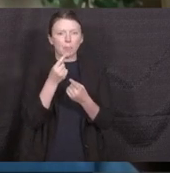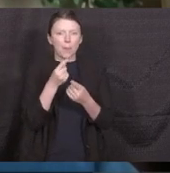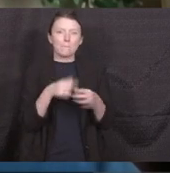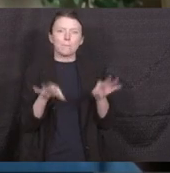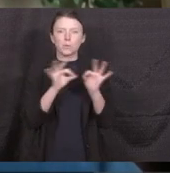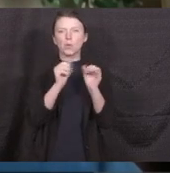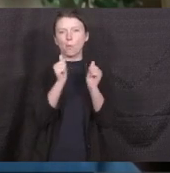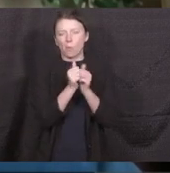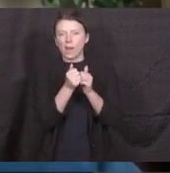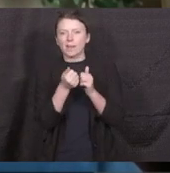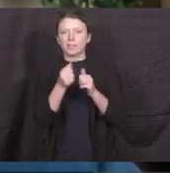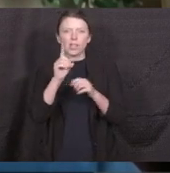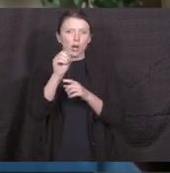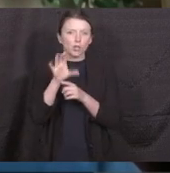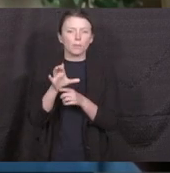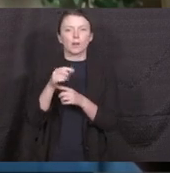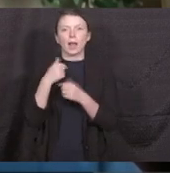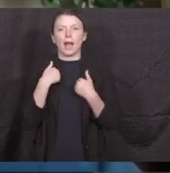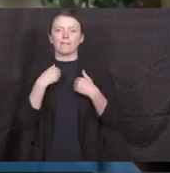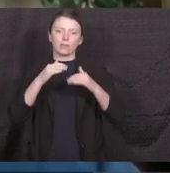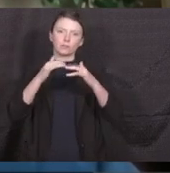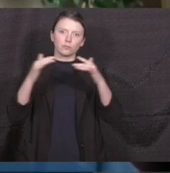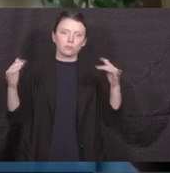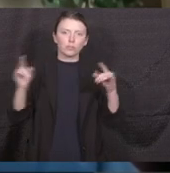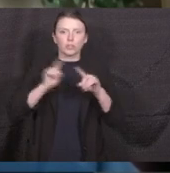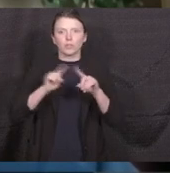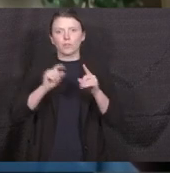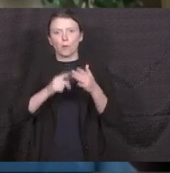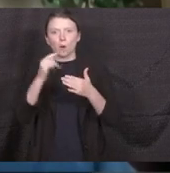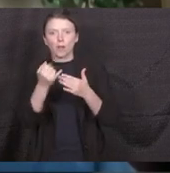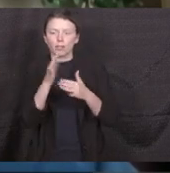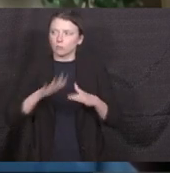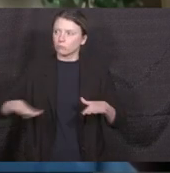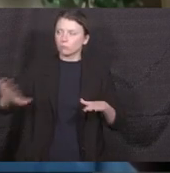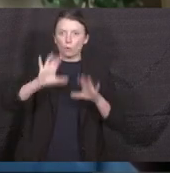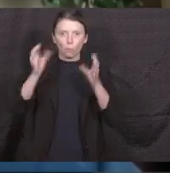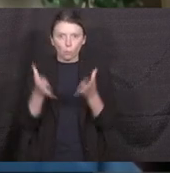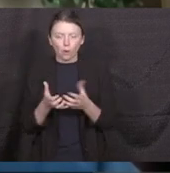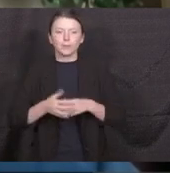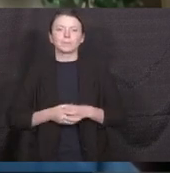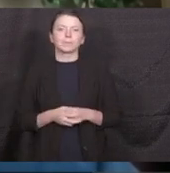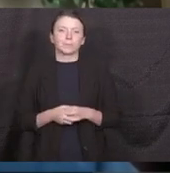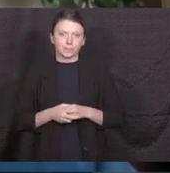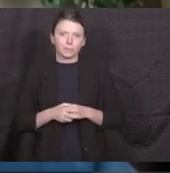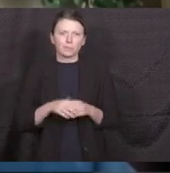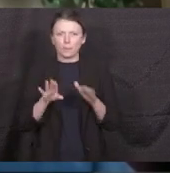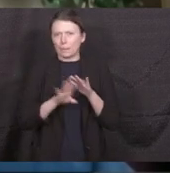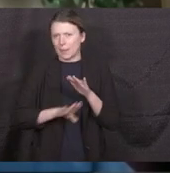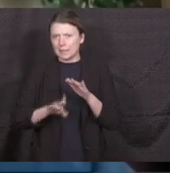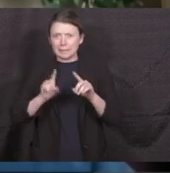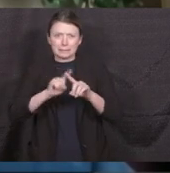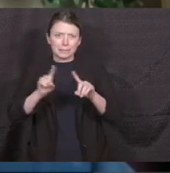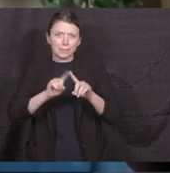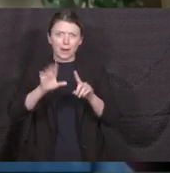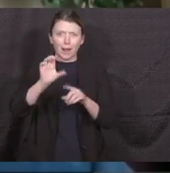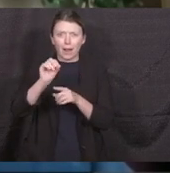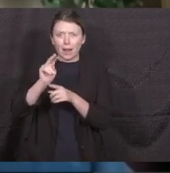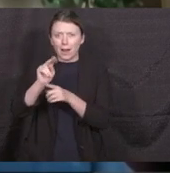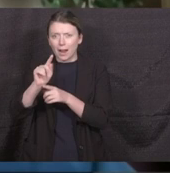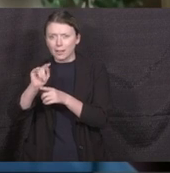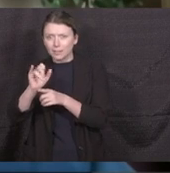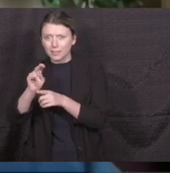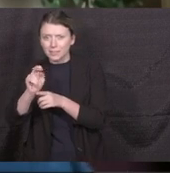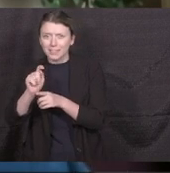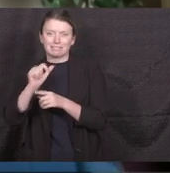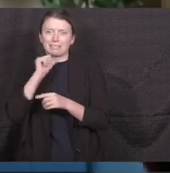in really having a diverse slate of projects that I've worked on globally. I've worked basically in every continent that is not snowy all